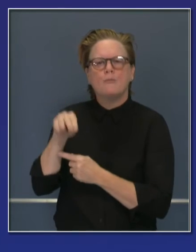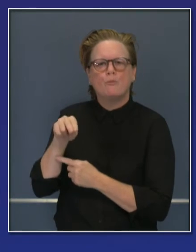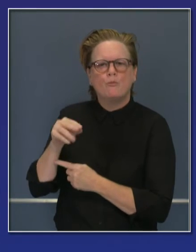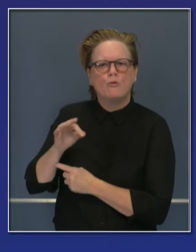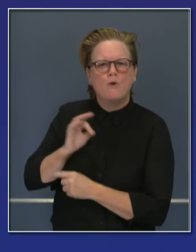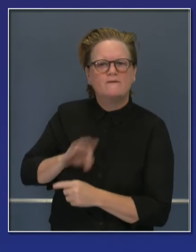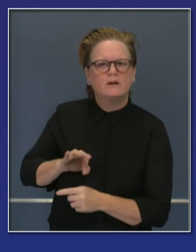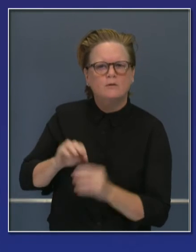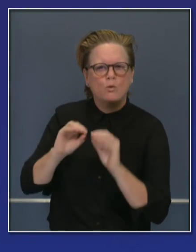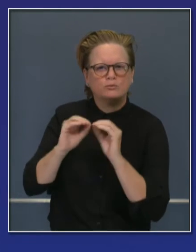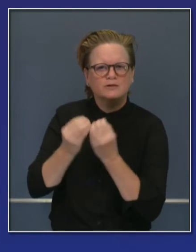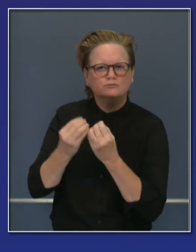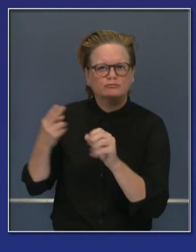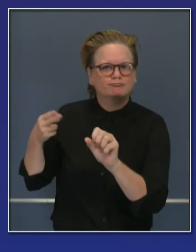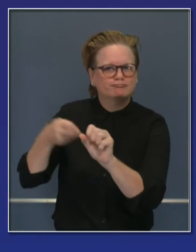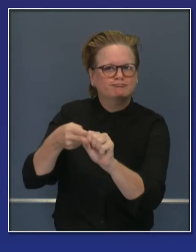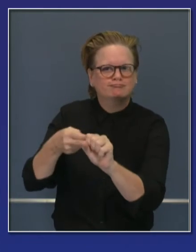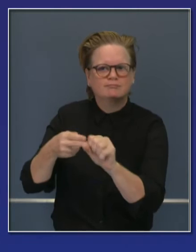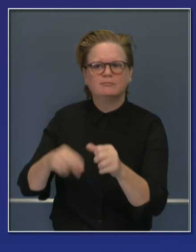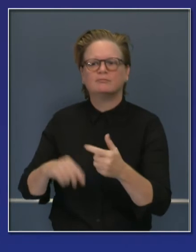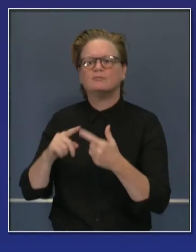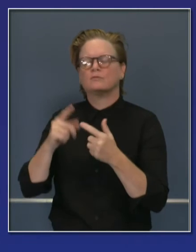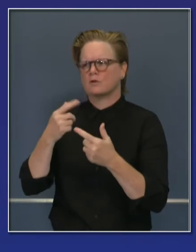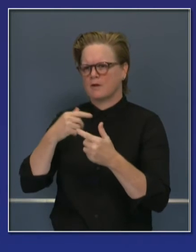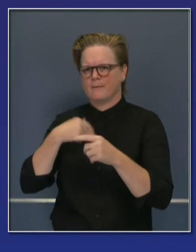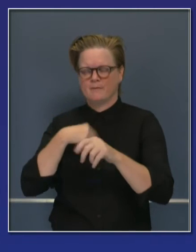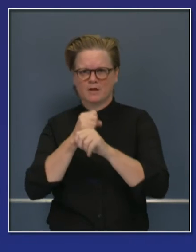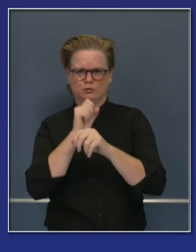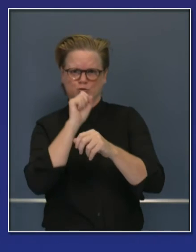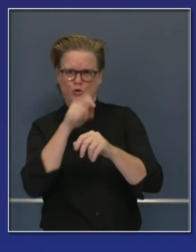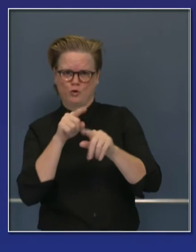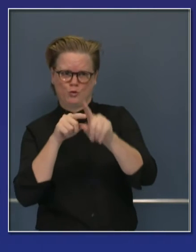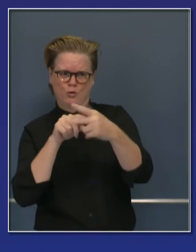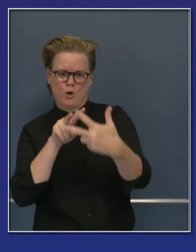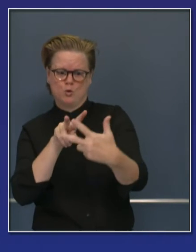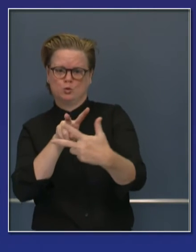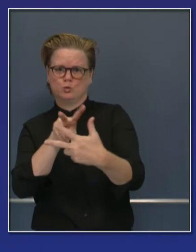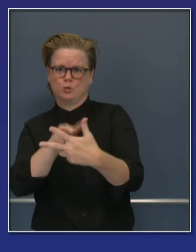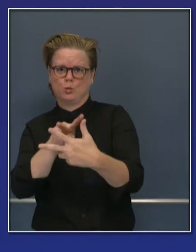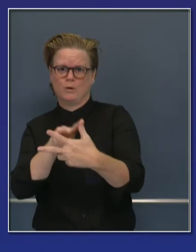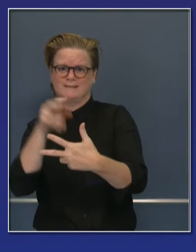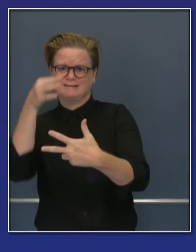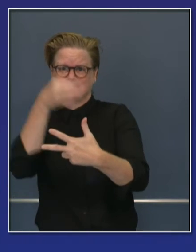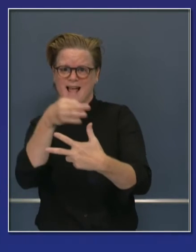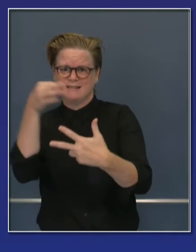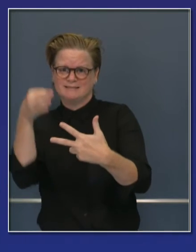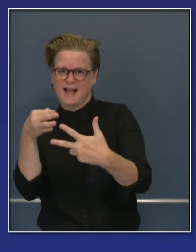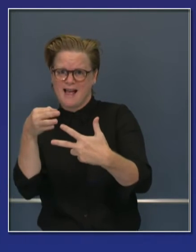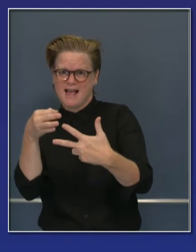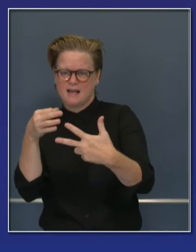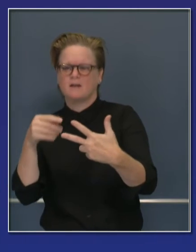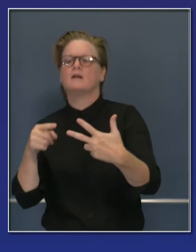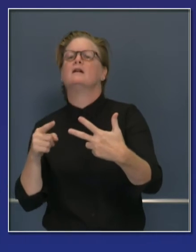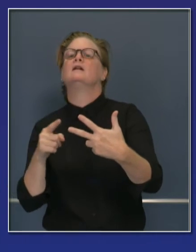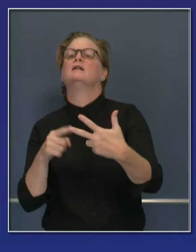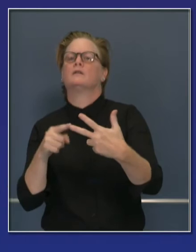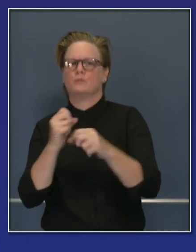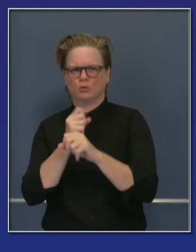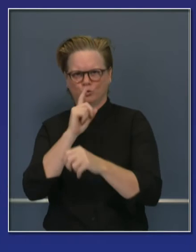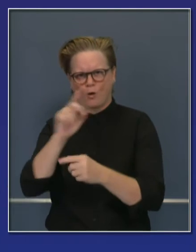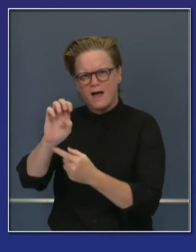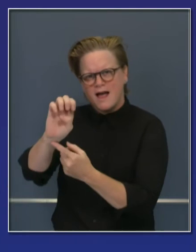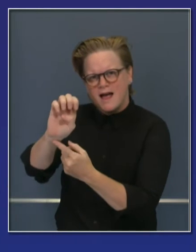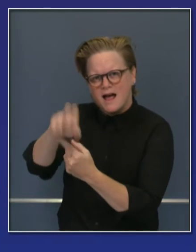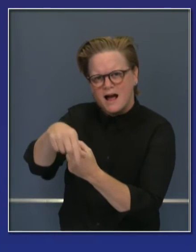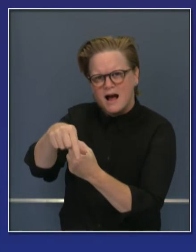the drafting guidelines work group, the prioritizations, are truly being done with that equity lens. We are just being stubborn on